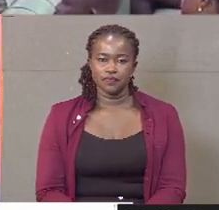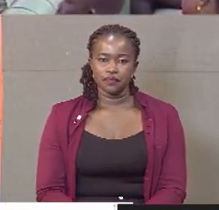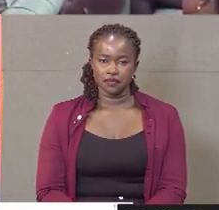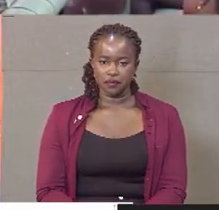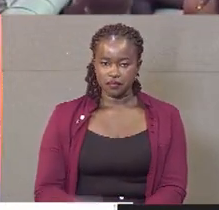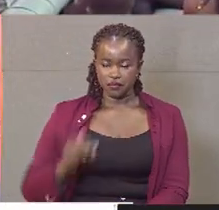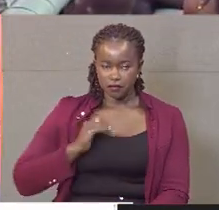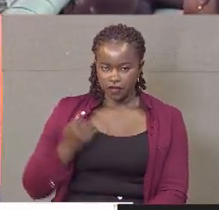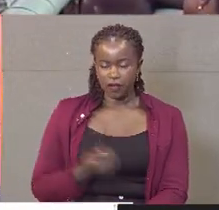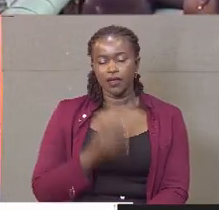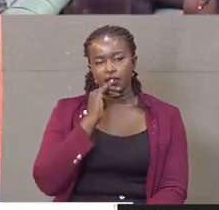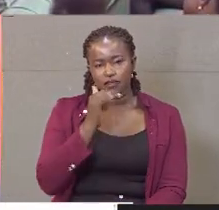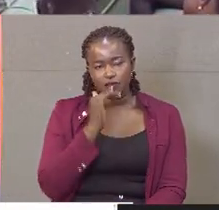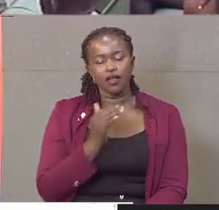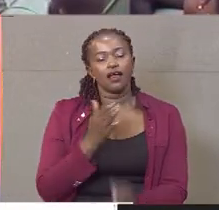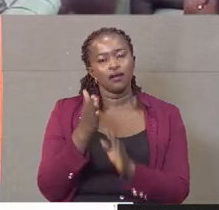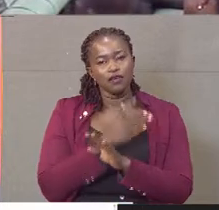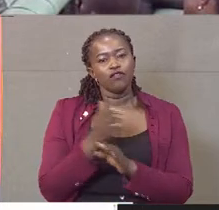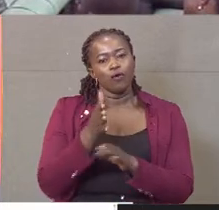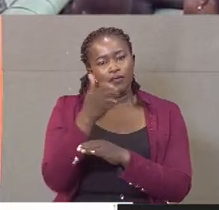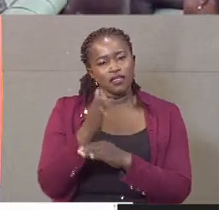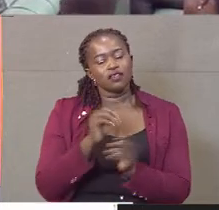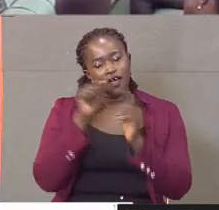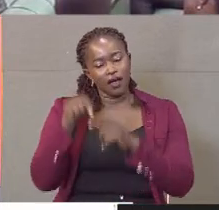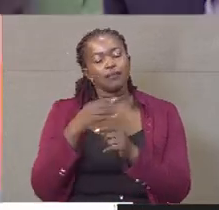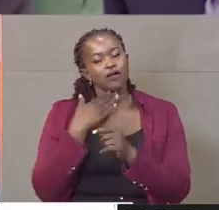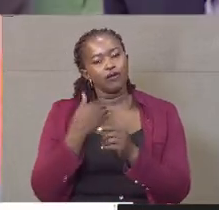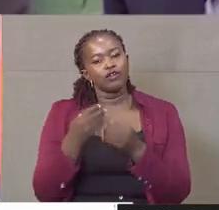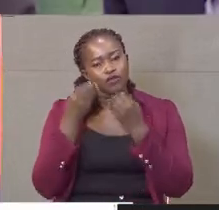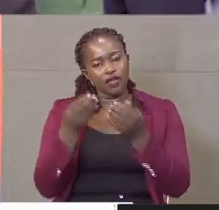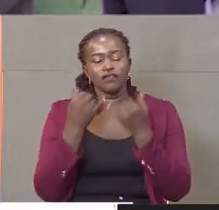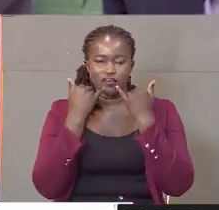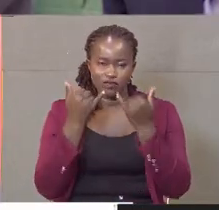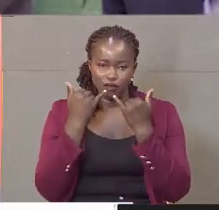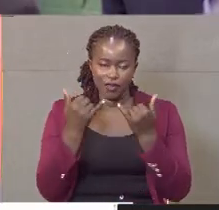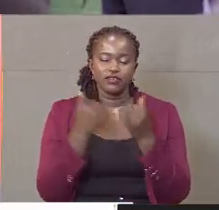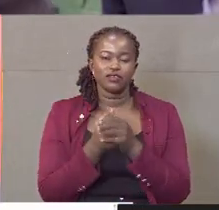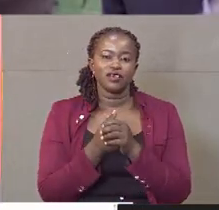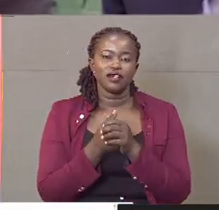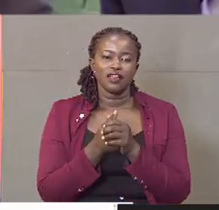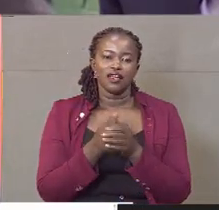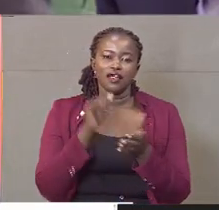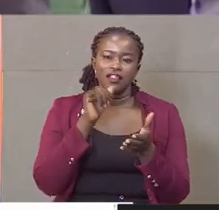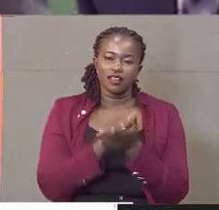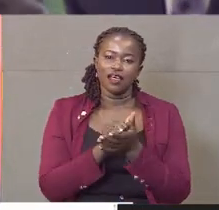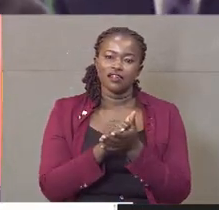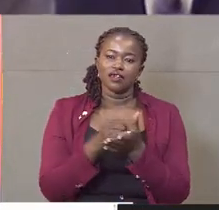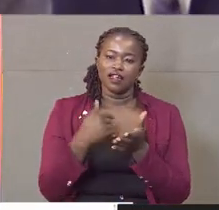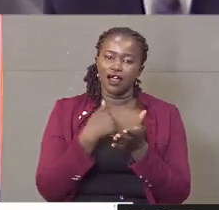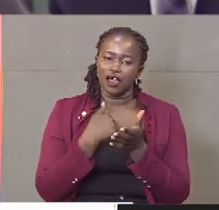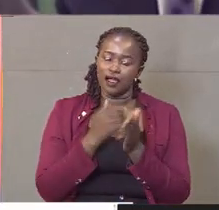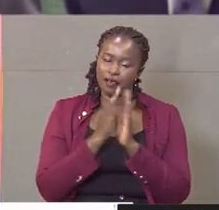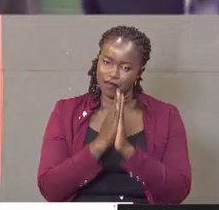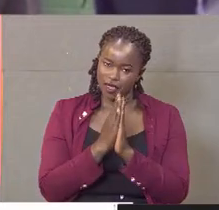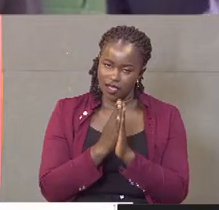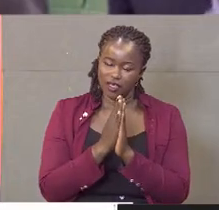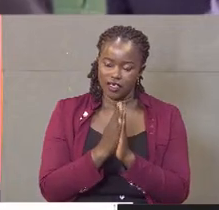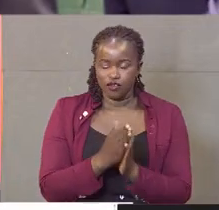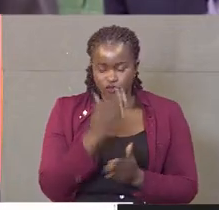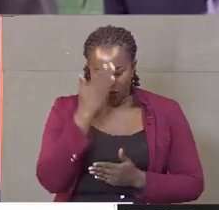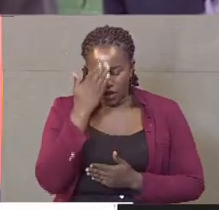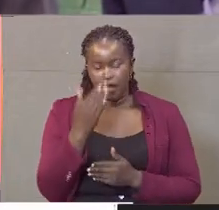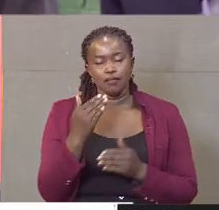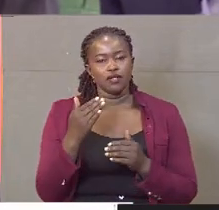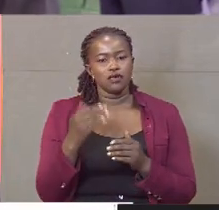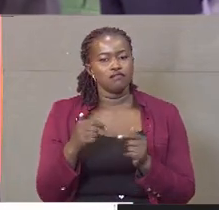Madam Speaker, before the minister comes in, I wanted to give information that I beg to humbly disagree with